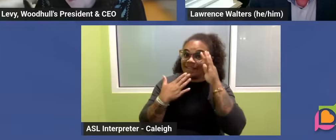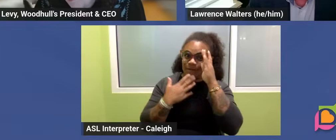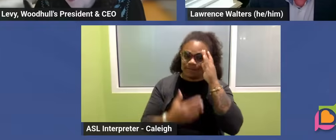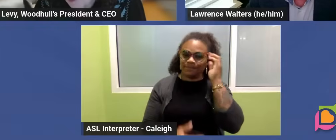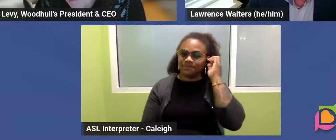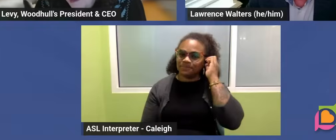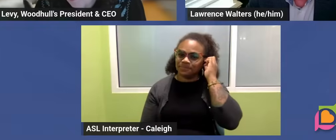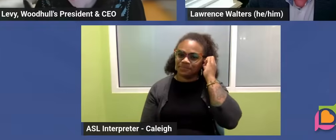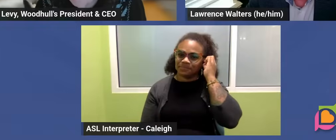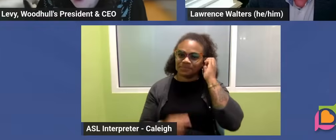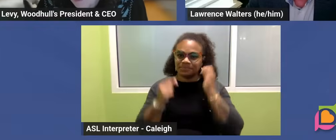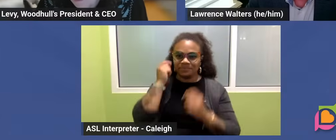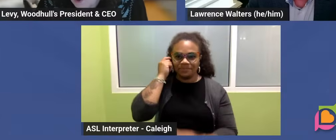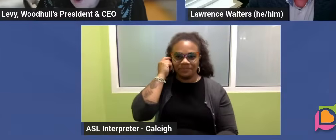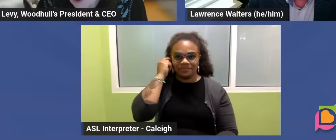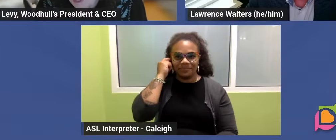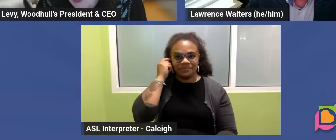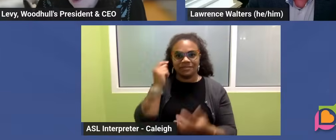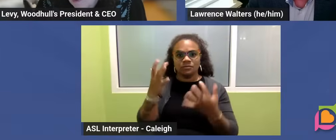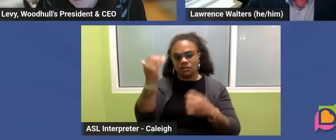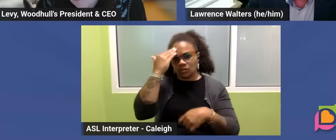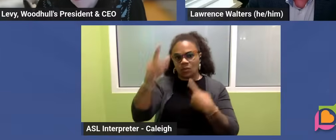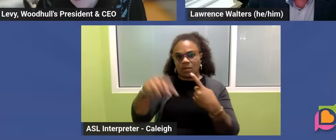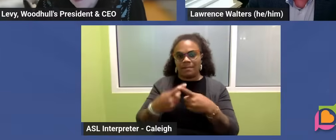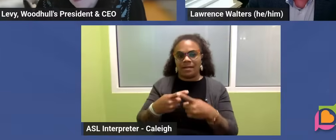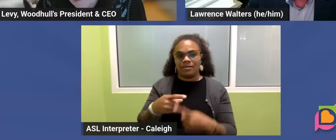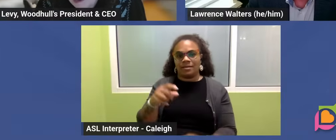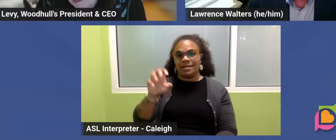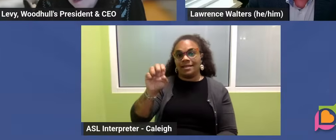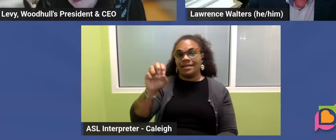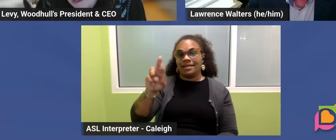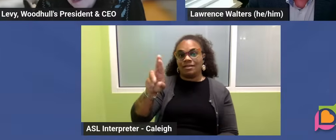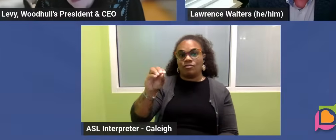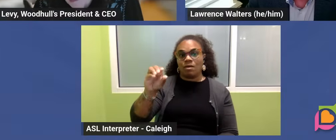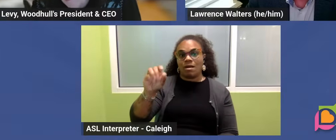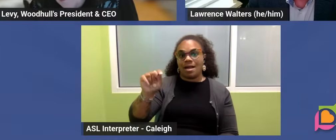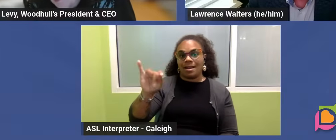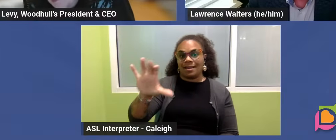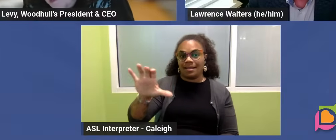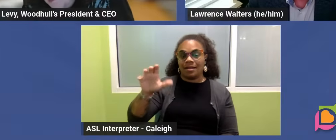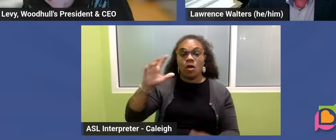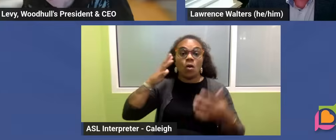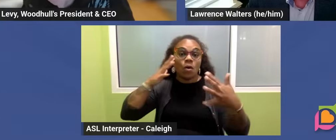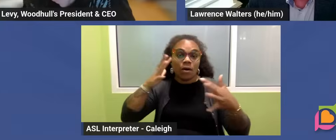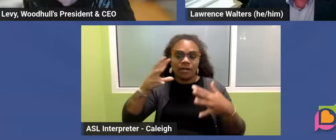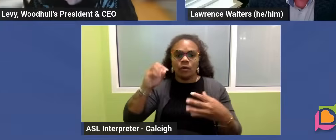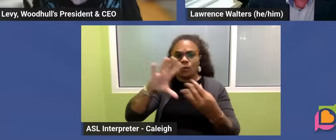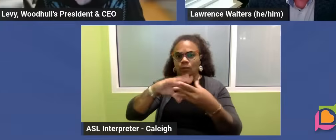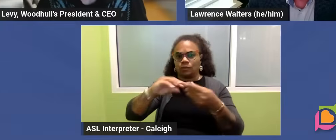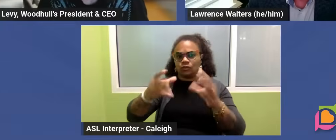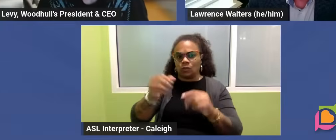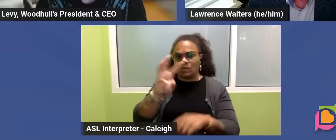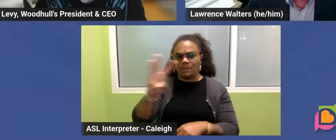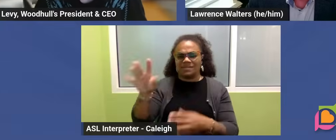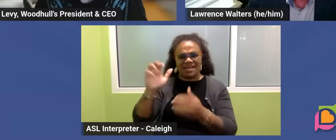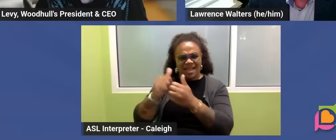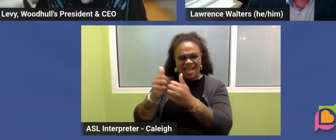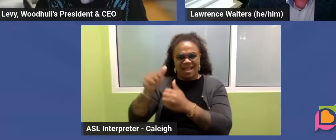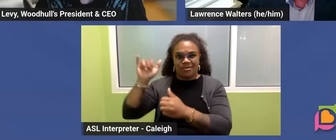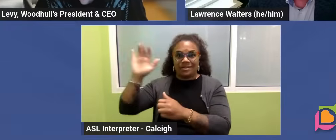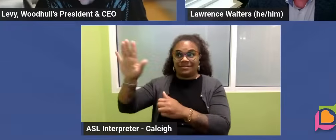Someone wants to know about erotic audio or story sites. How does the decision impact those